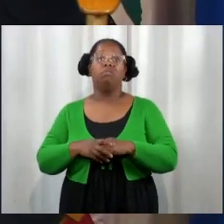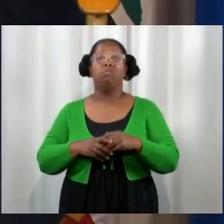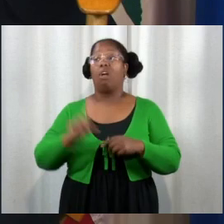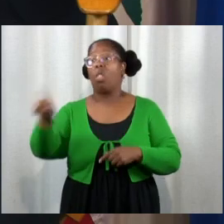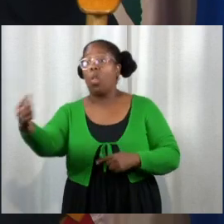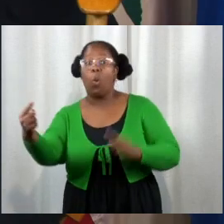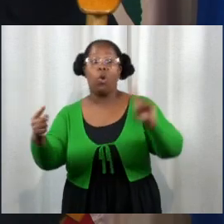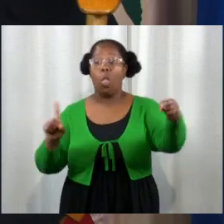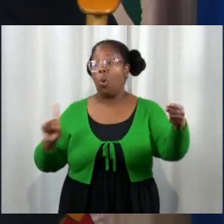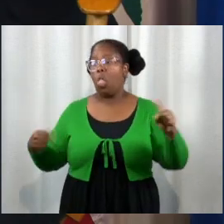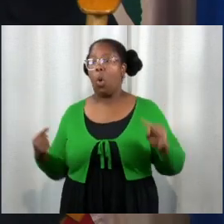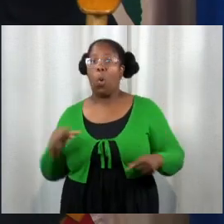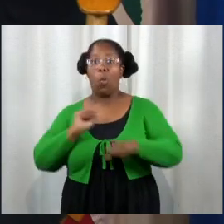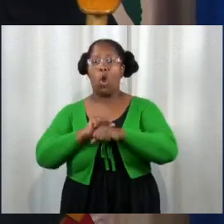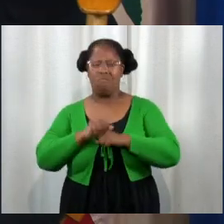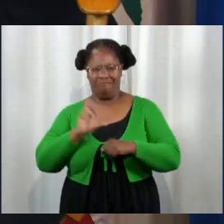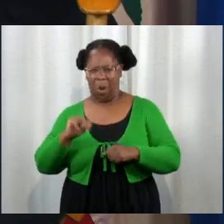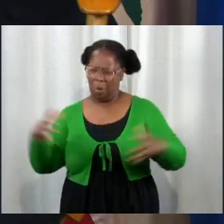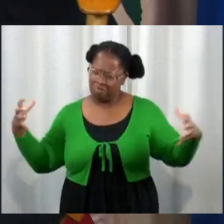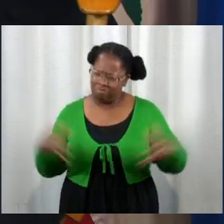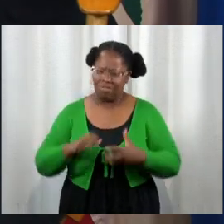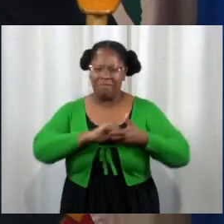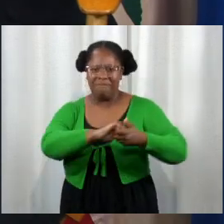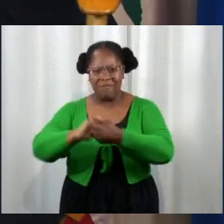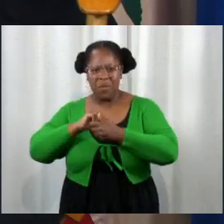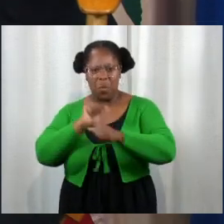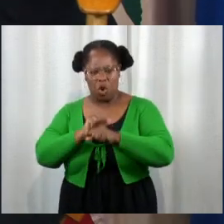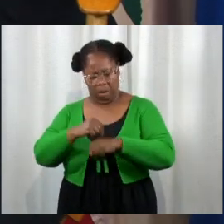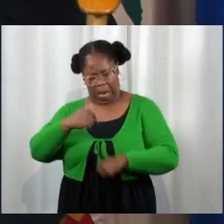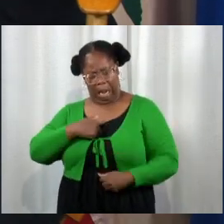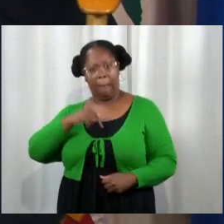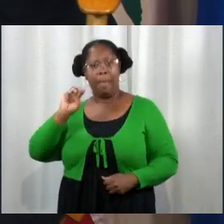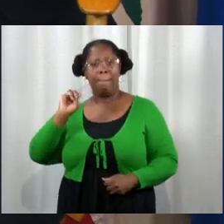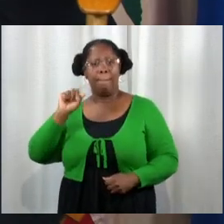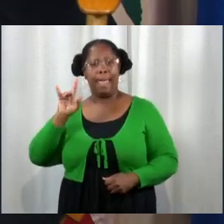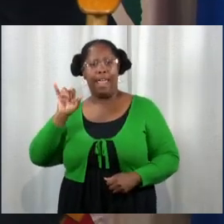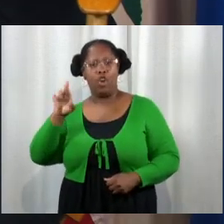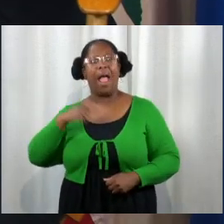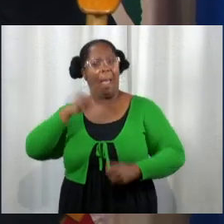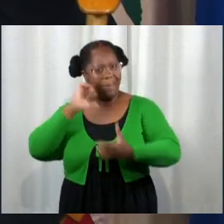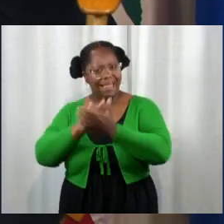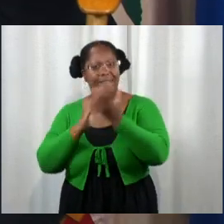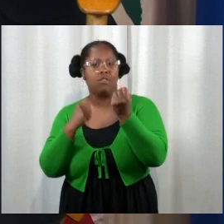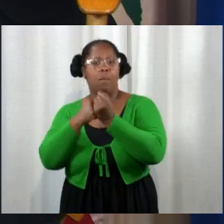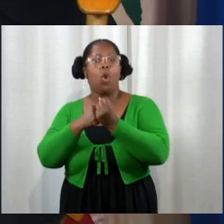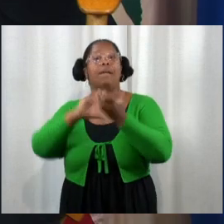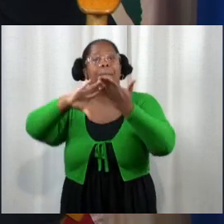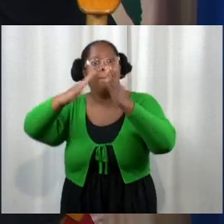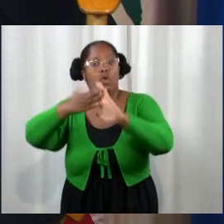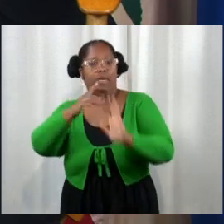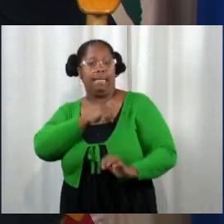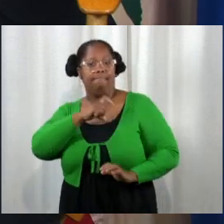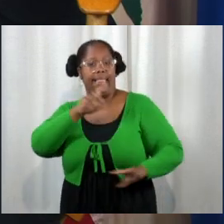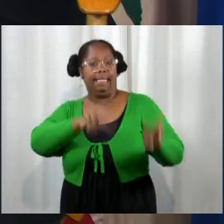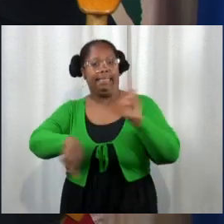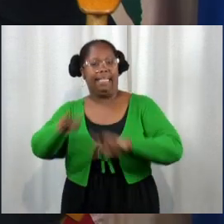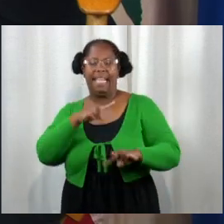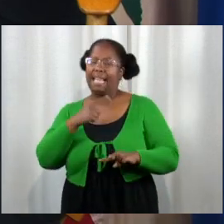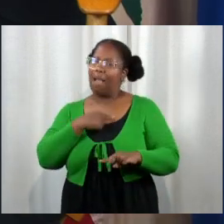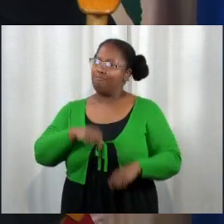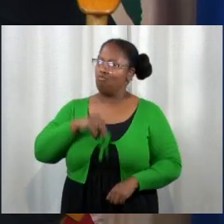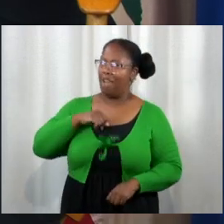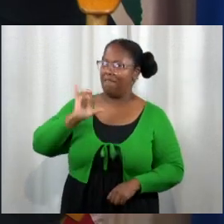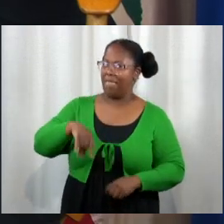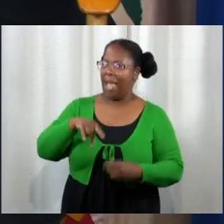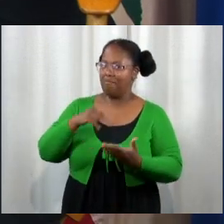Right. And I'm a mayor who believes in community policing, and so you know, I'm really proud to see this program. It's the retail sort